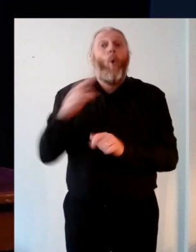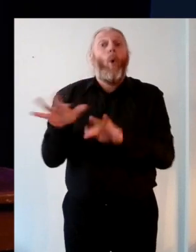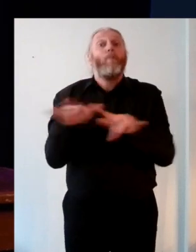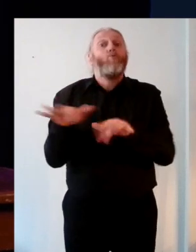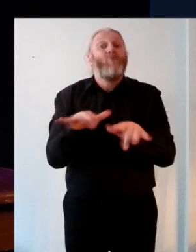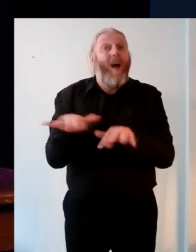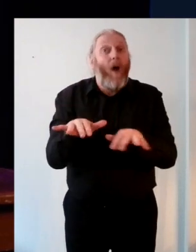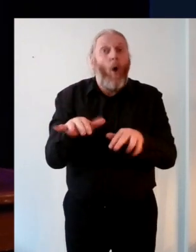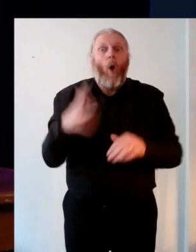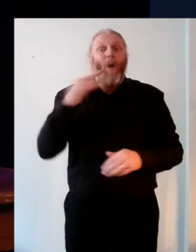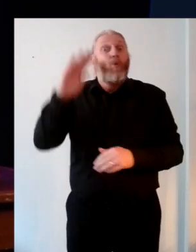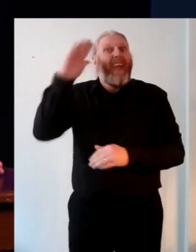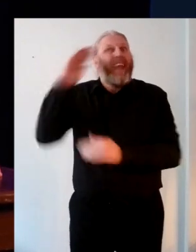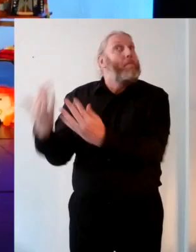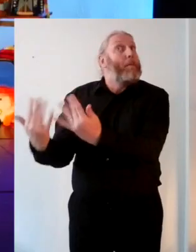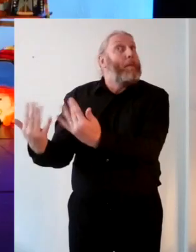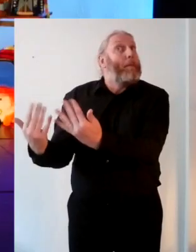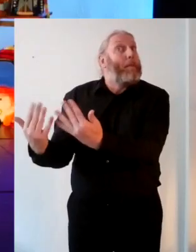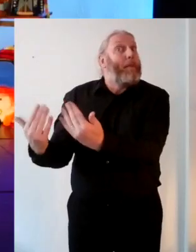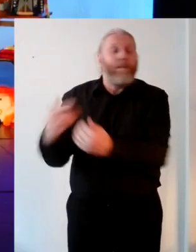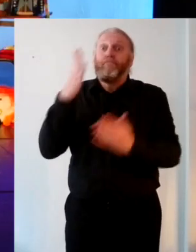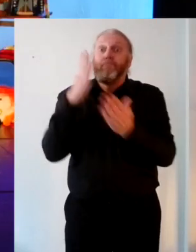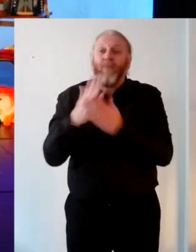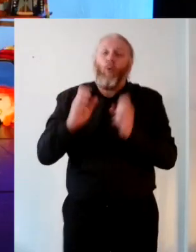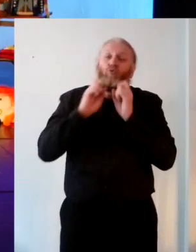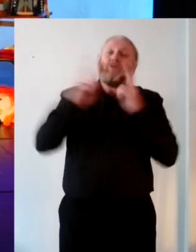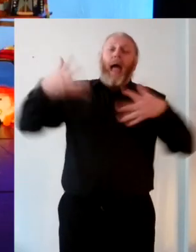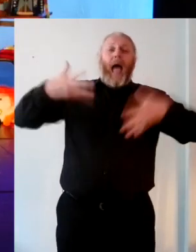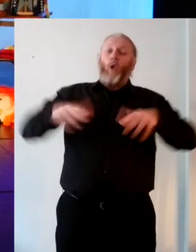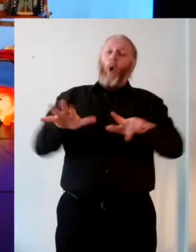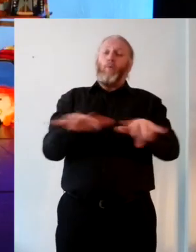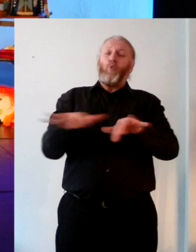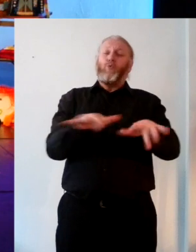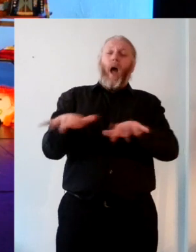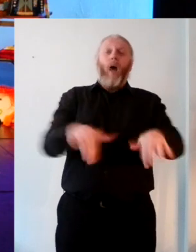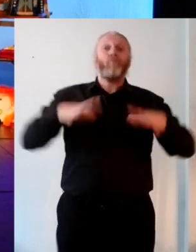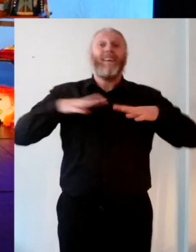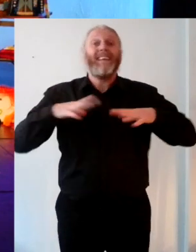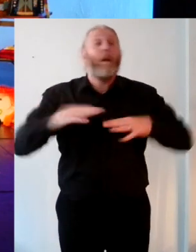that noise, make sure you shout computery really loud, kids. Go on, let's try it!